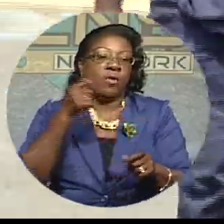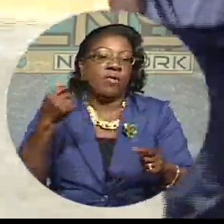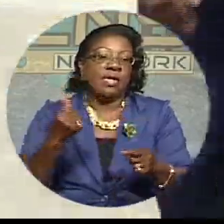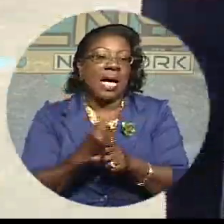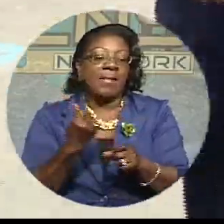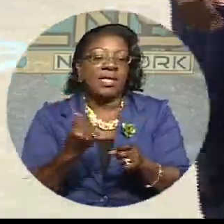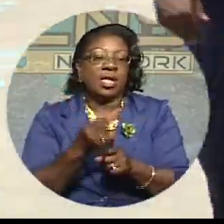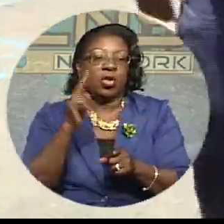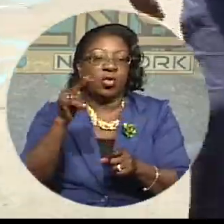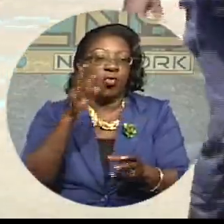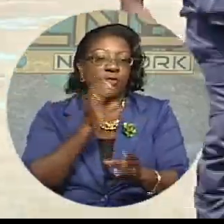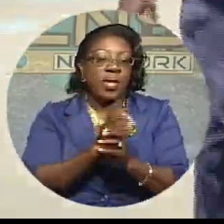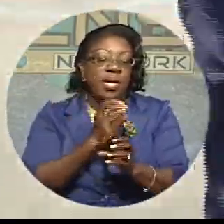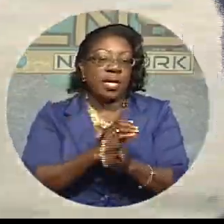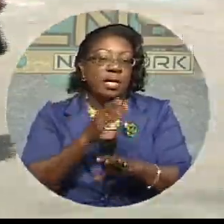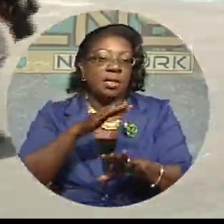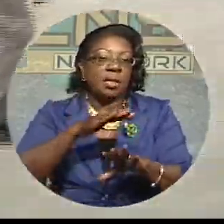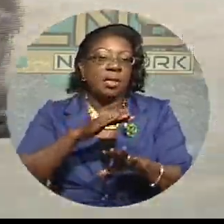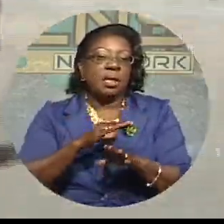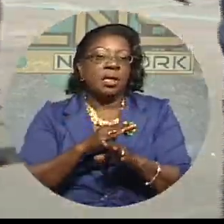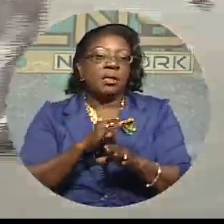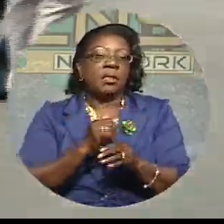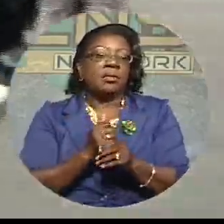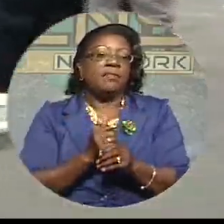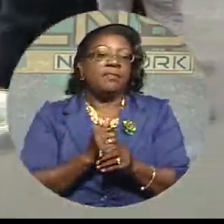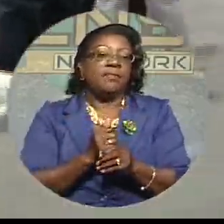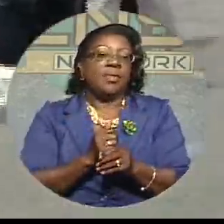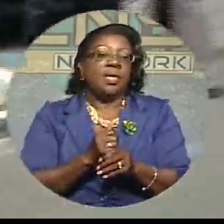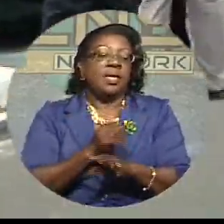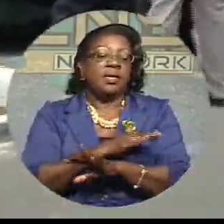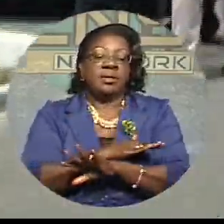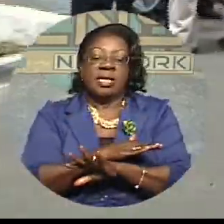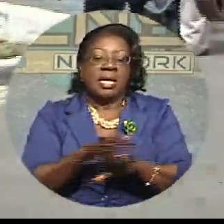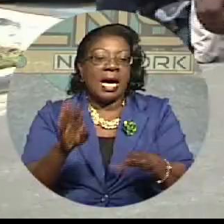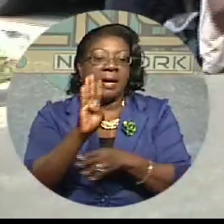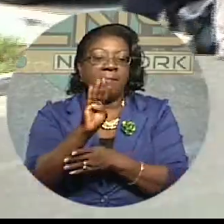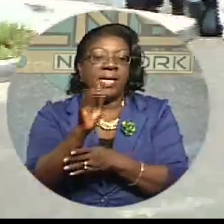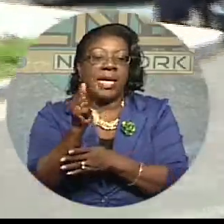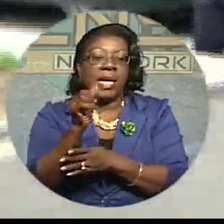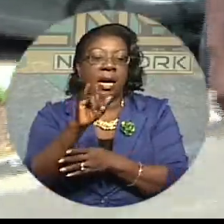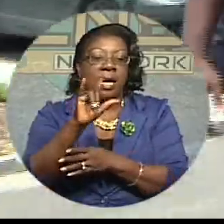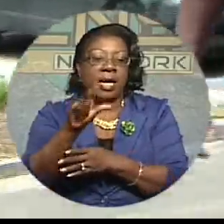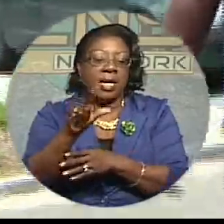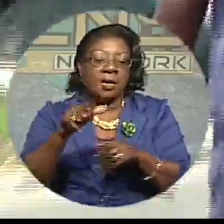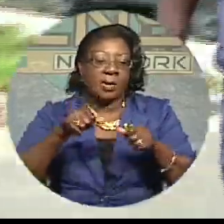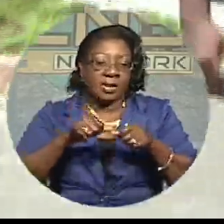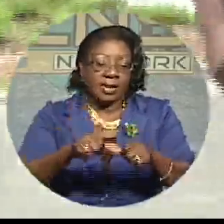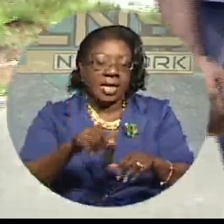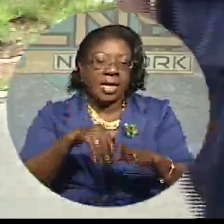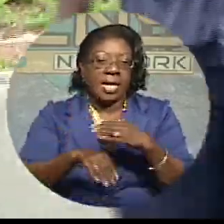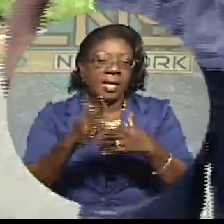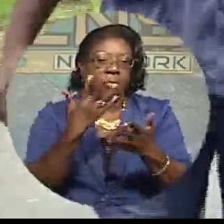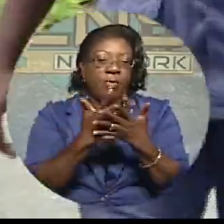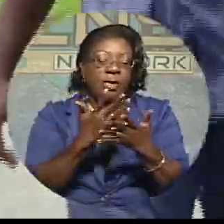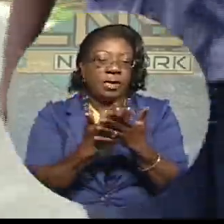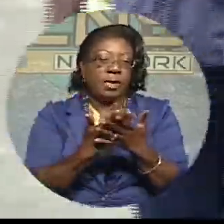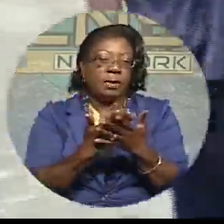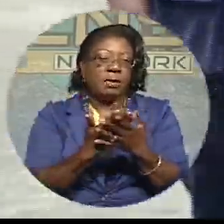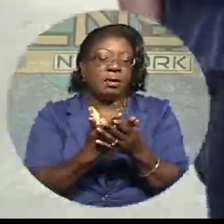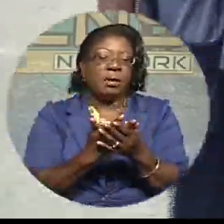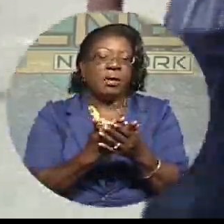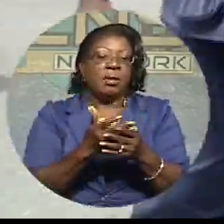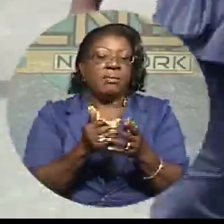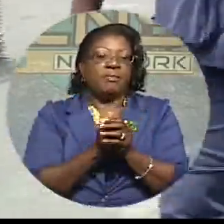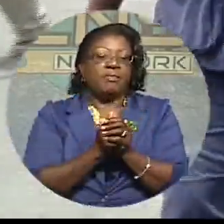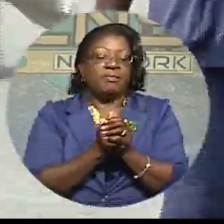between June 1st and July 5th of this year. Bail was denied and McKenzie has been remanded to prison. A voluntary bill of indictment is also expected